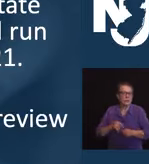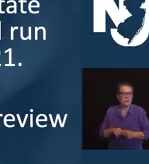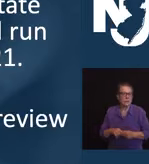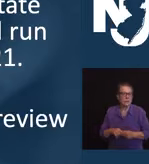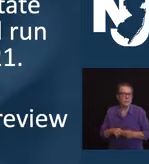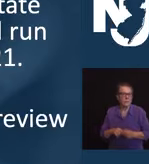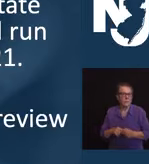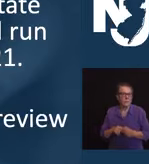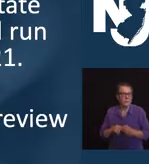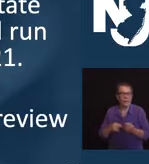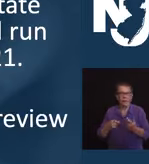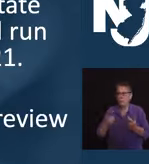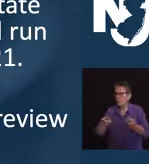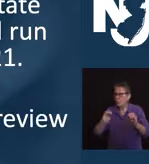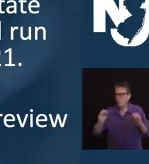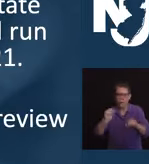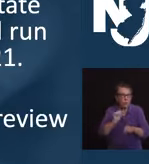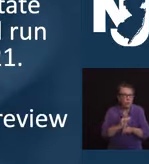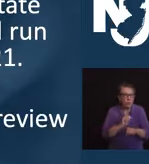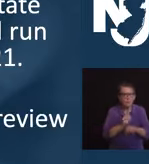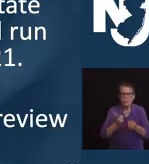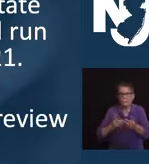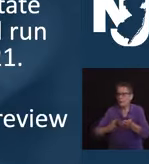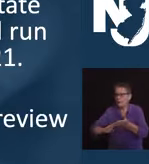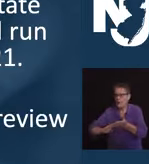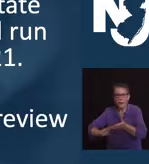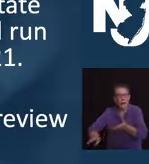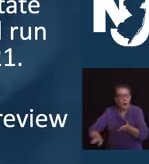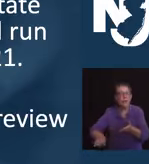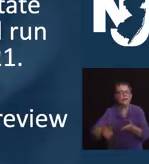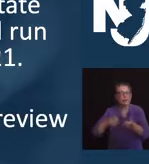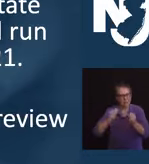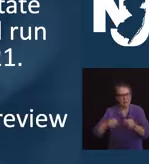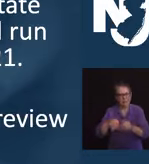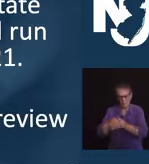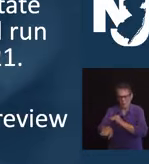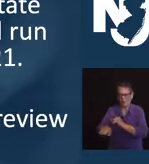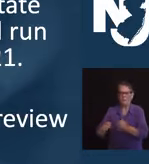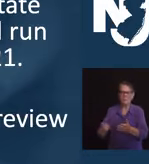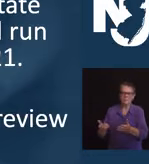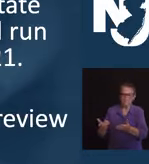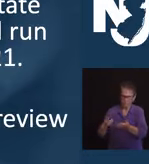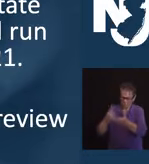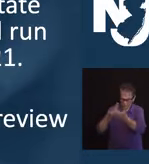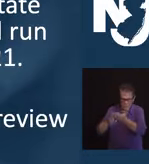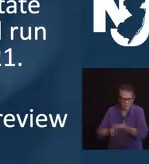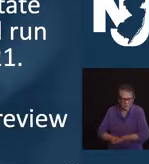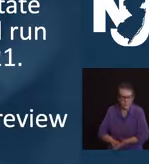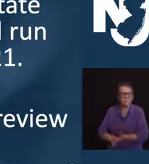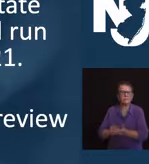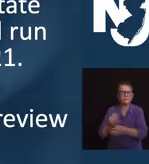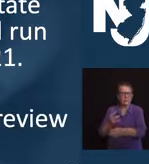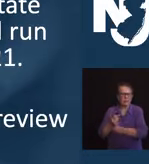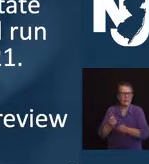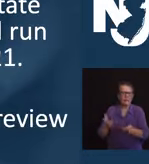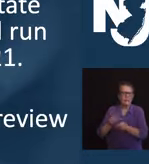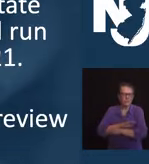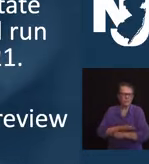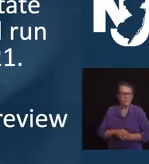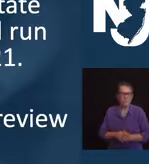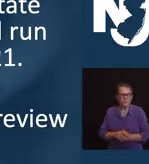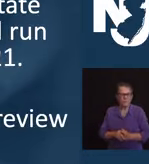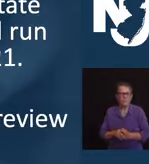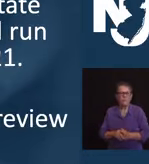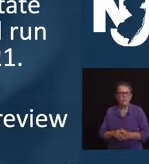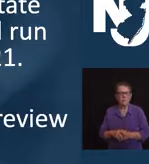to eligible residents who received unemployment benefits in 2021. We expect this new